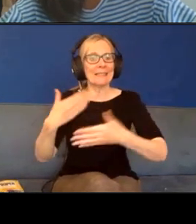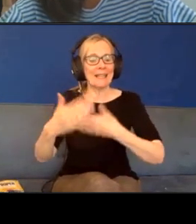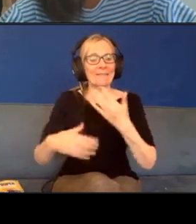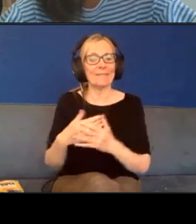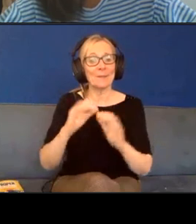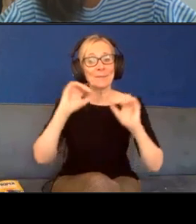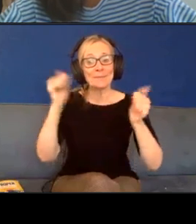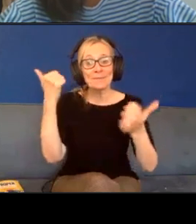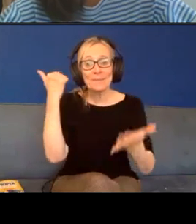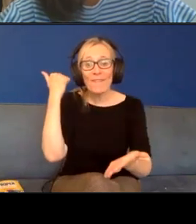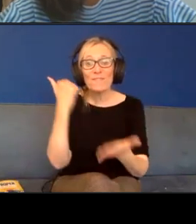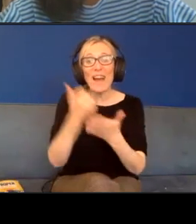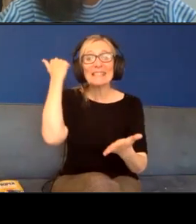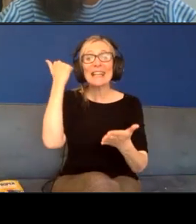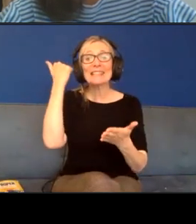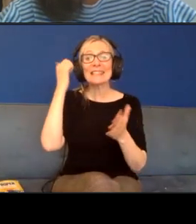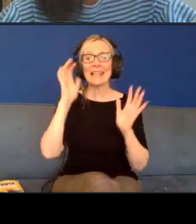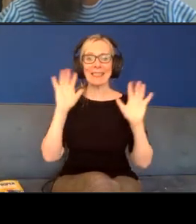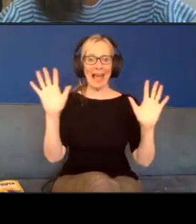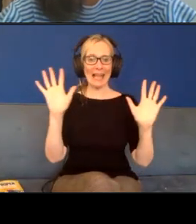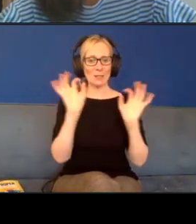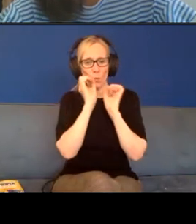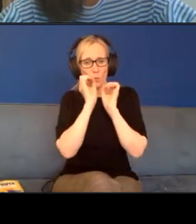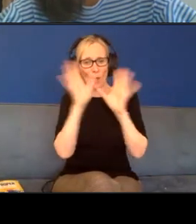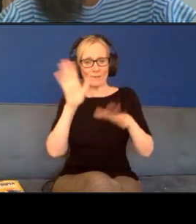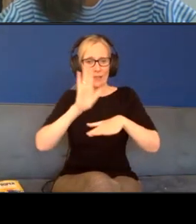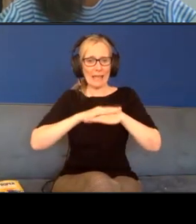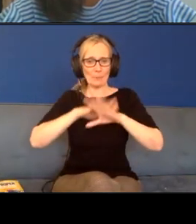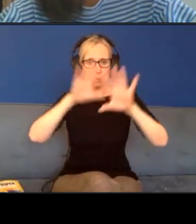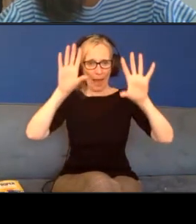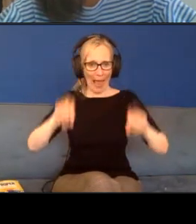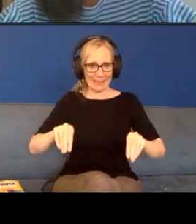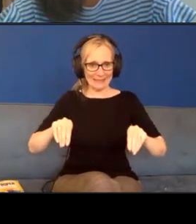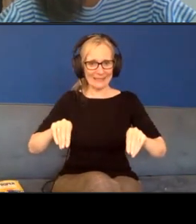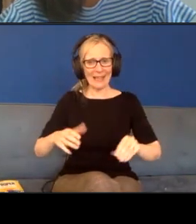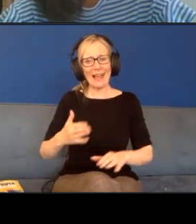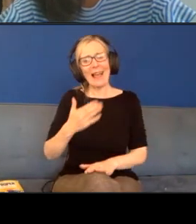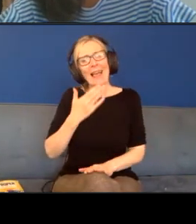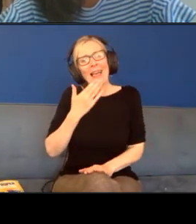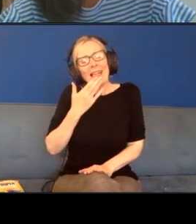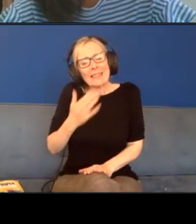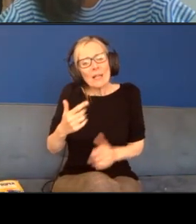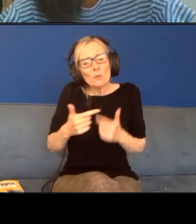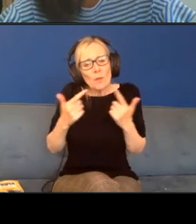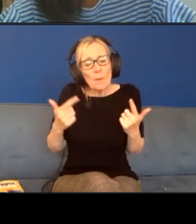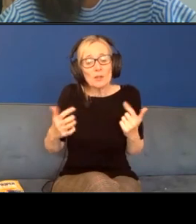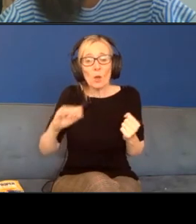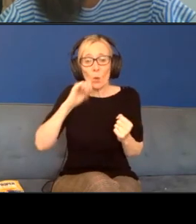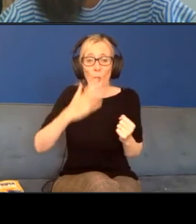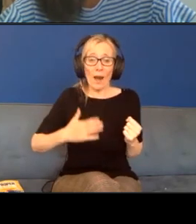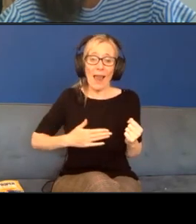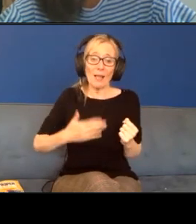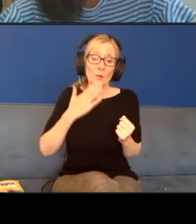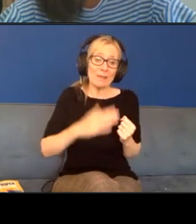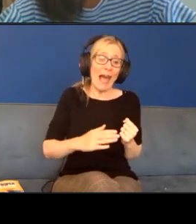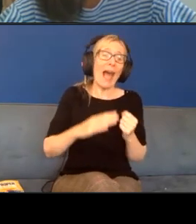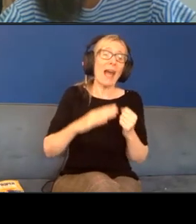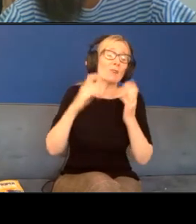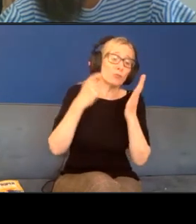Fantastic. That is a wonderful note to end on. Thank you very much. I'd like to thank Ruth, Sarah,